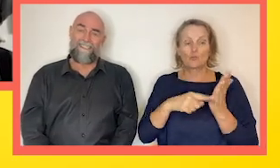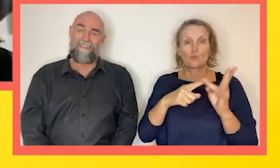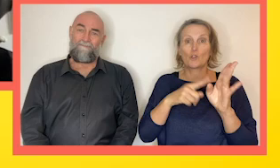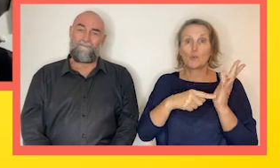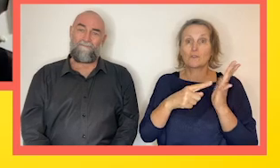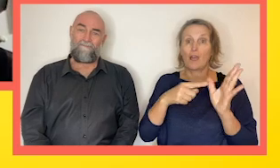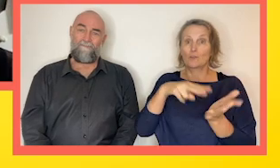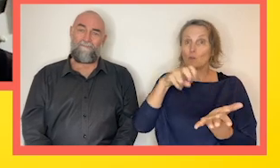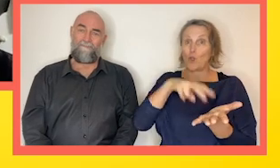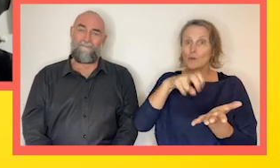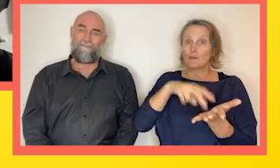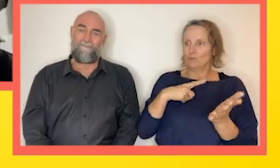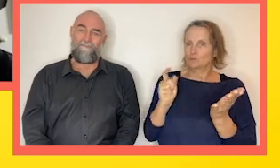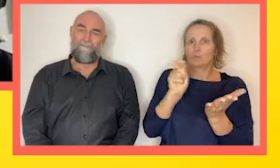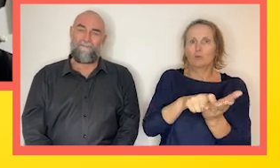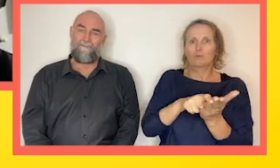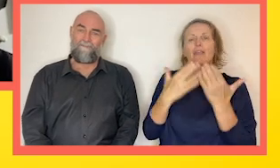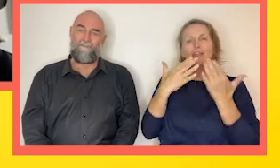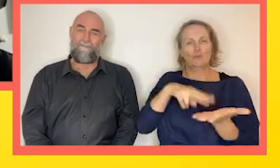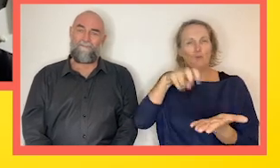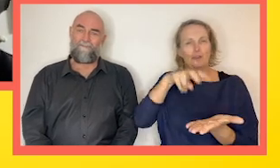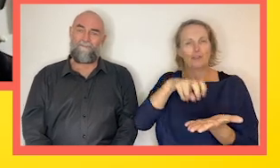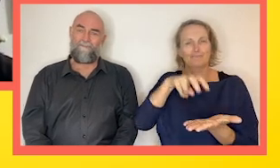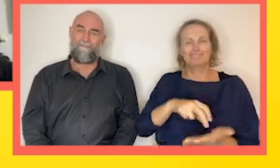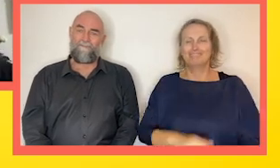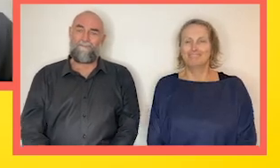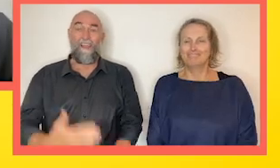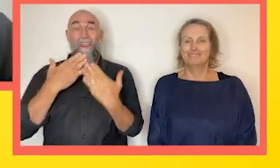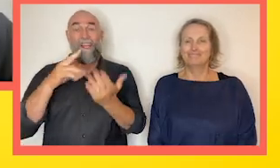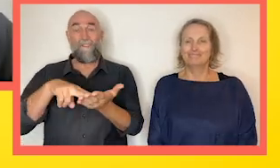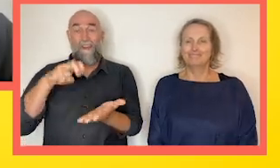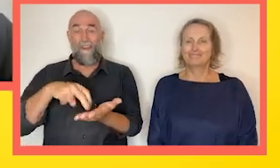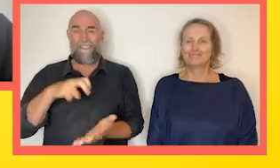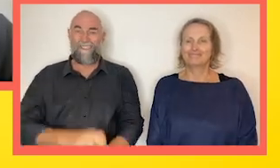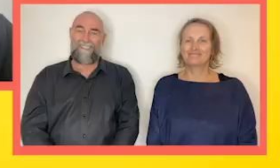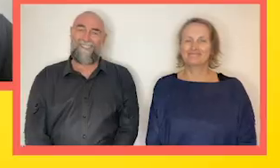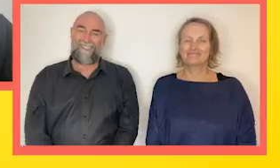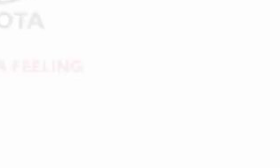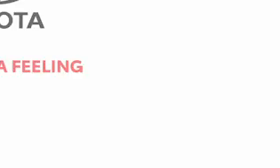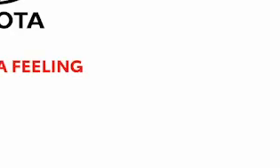episode of You Little Ripper. Oh, what a feeling. Thanks, Toyota. Thanks, Toyota.